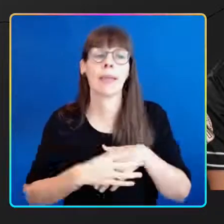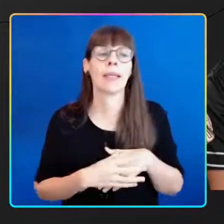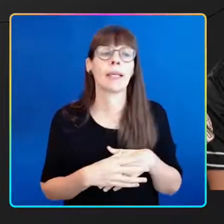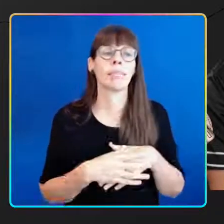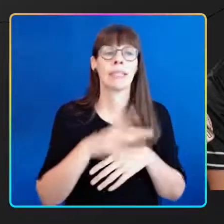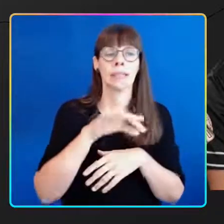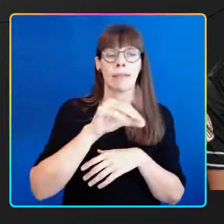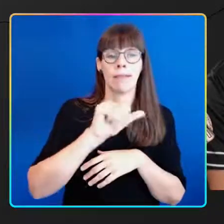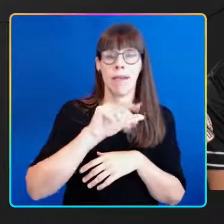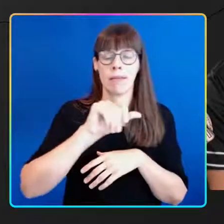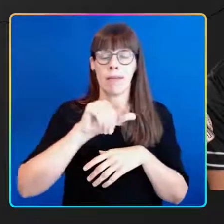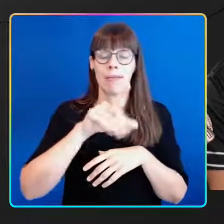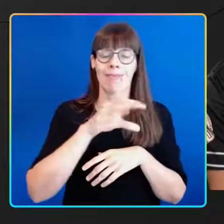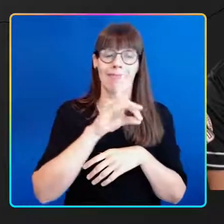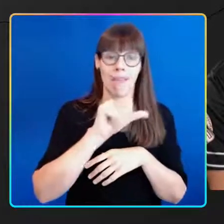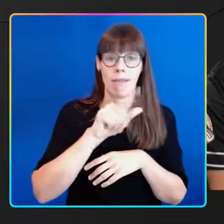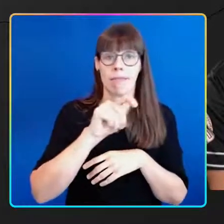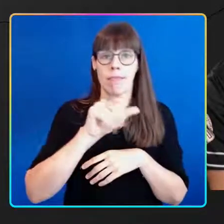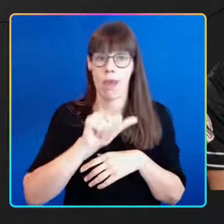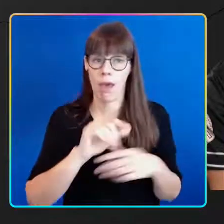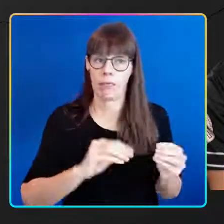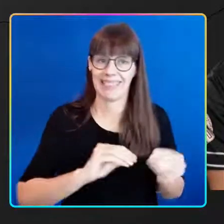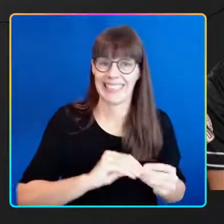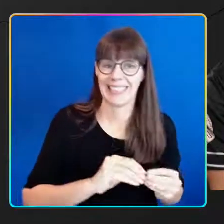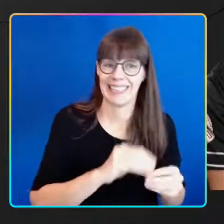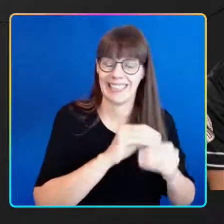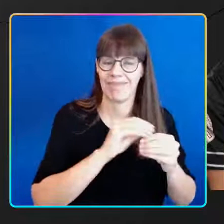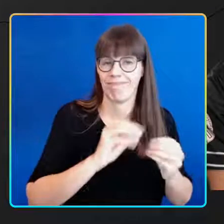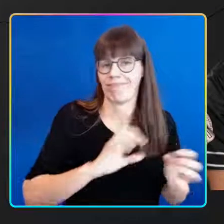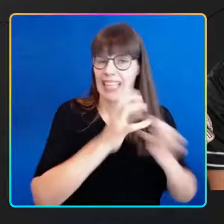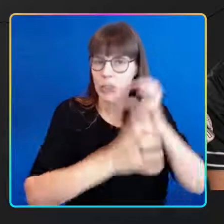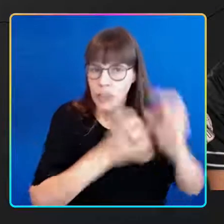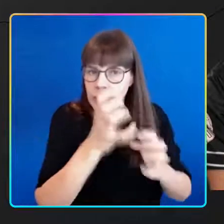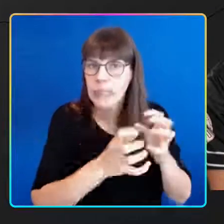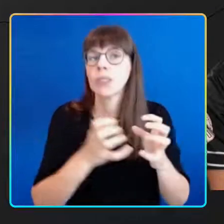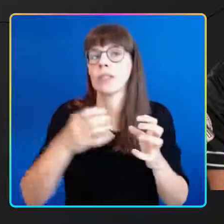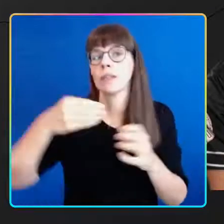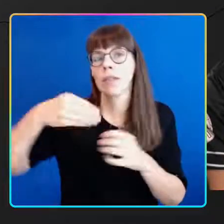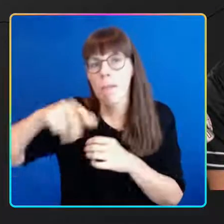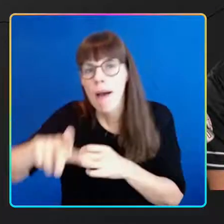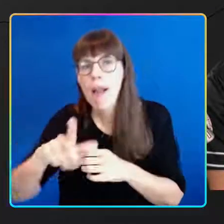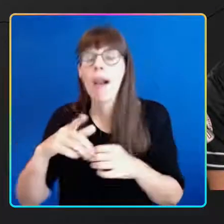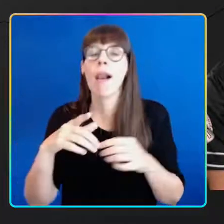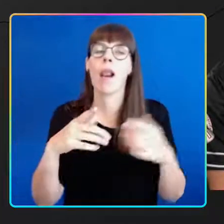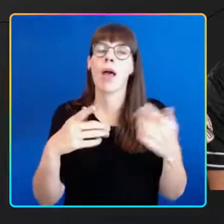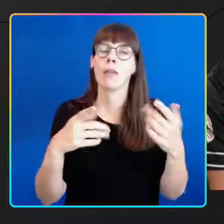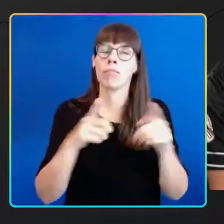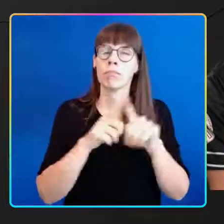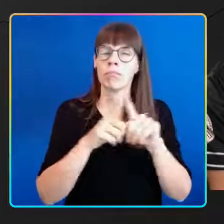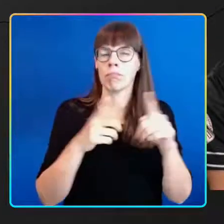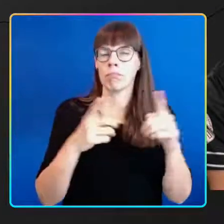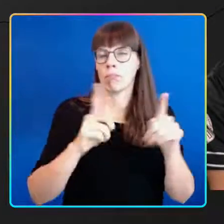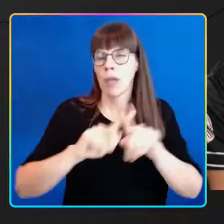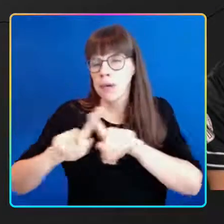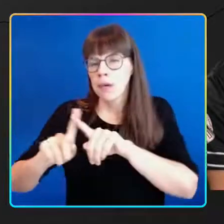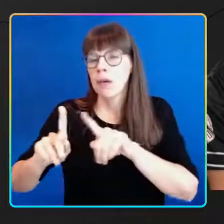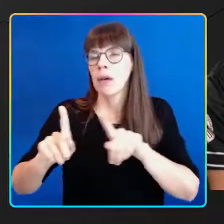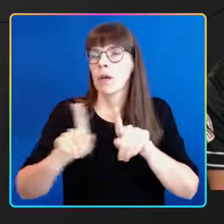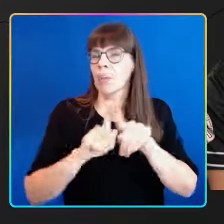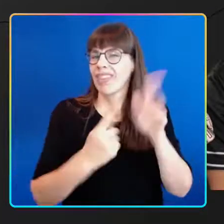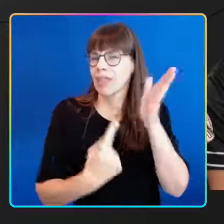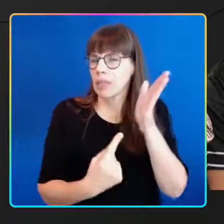ML solutions, and then the other half is more related to technical things